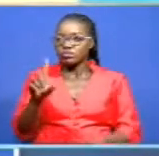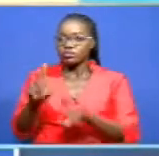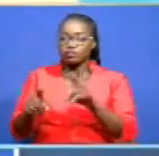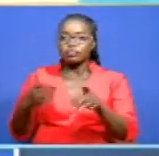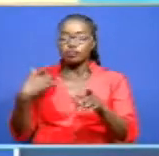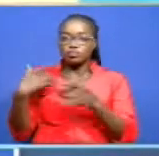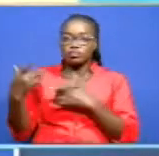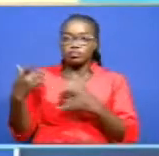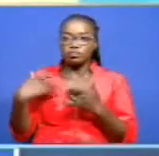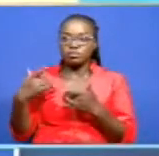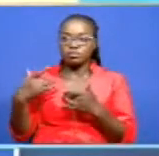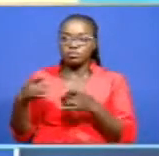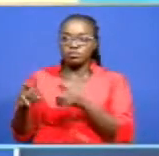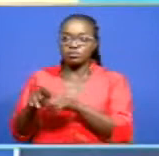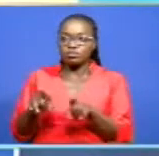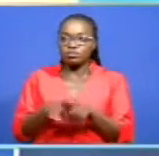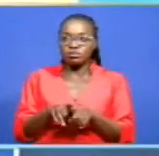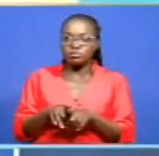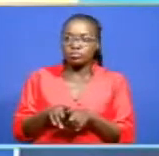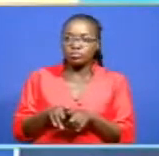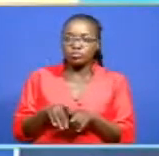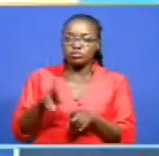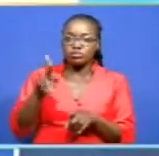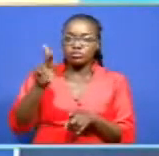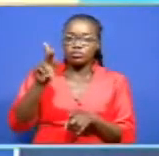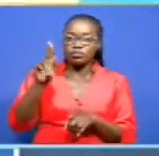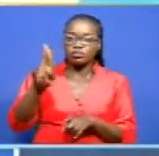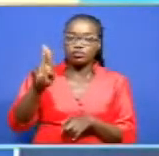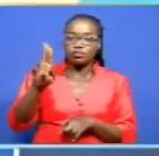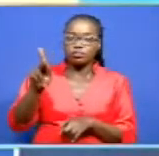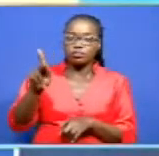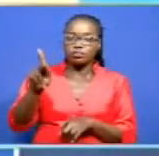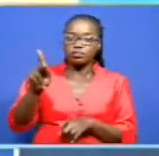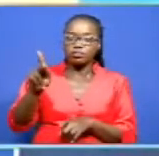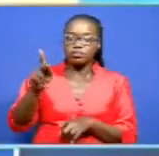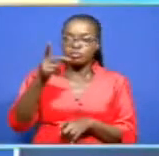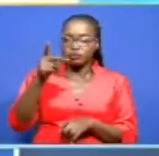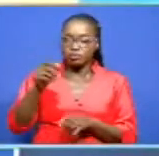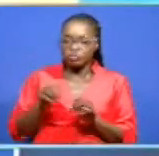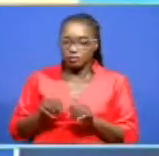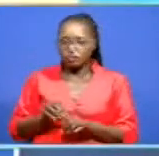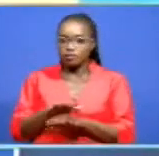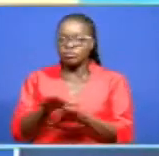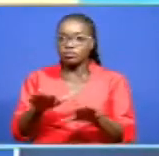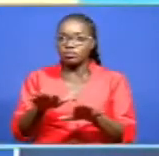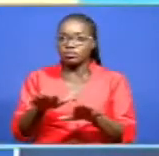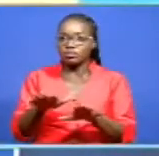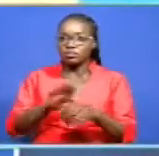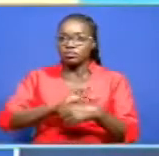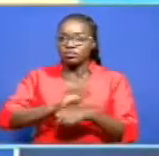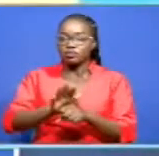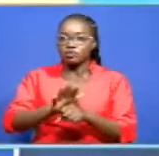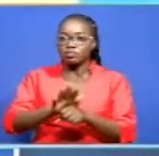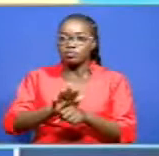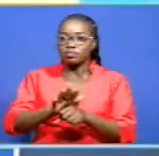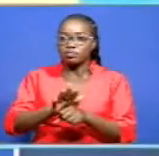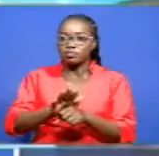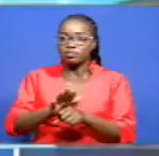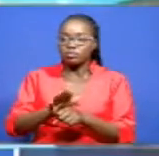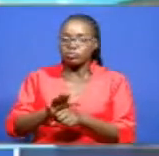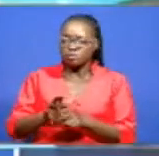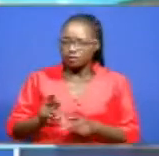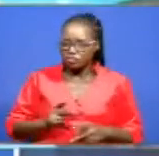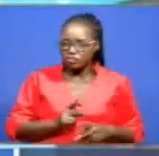concern, also known as the UK strain. What this tells us is that we need to be very